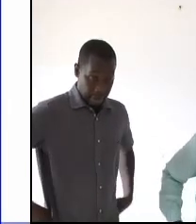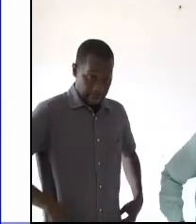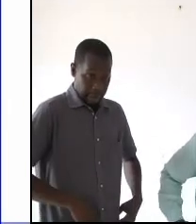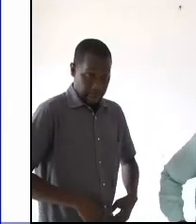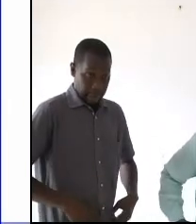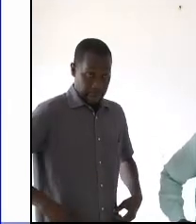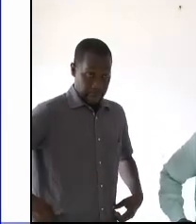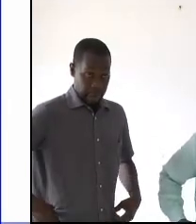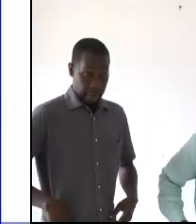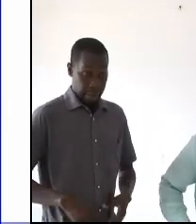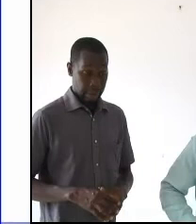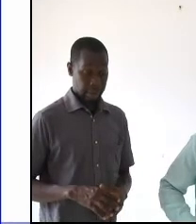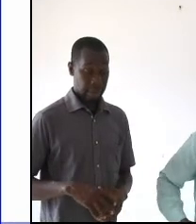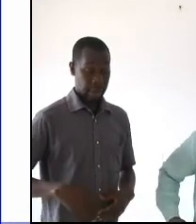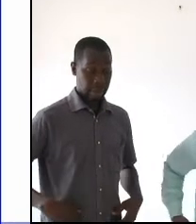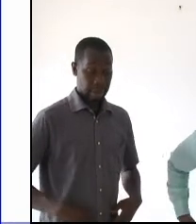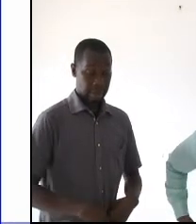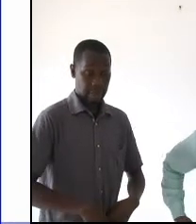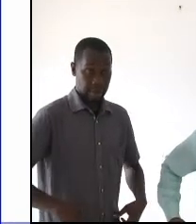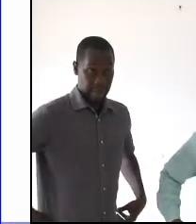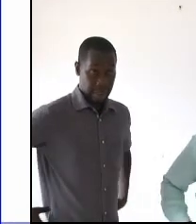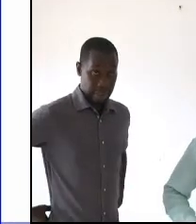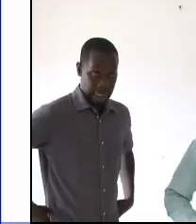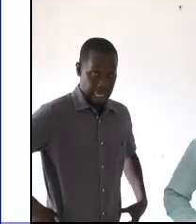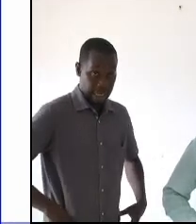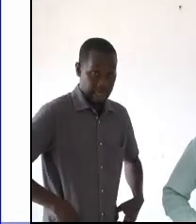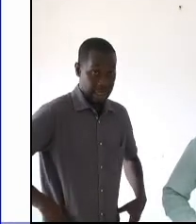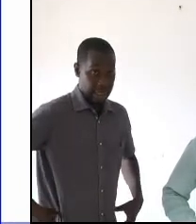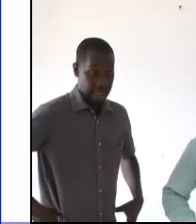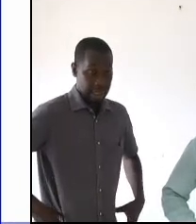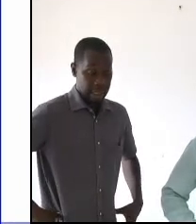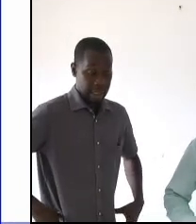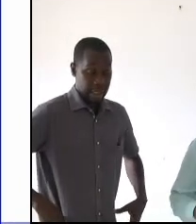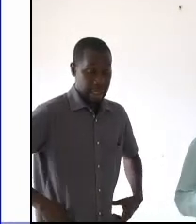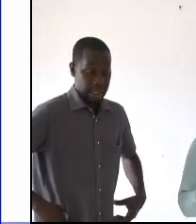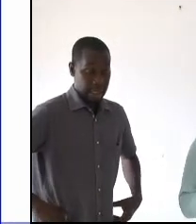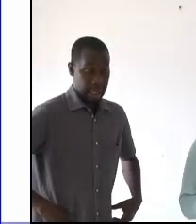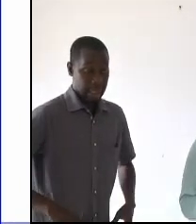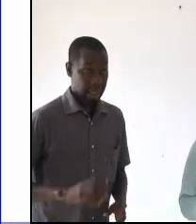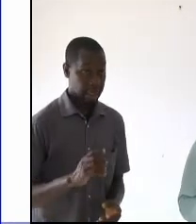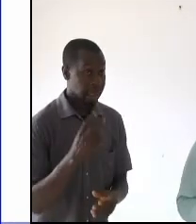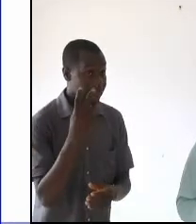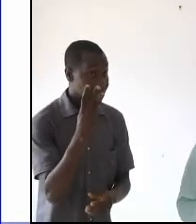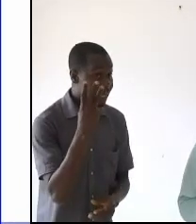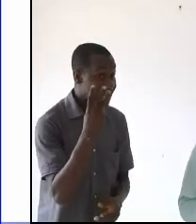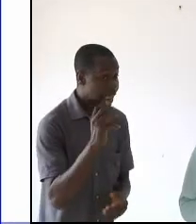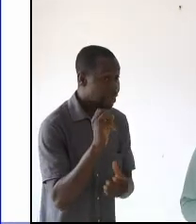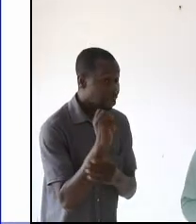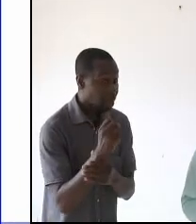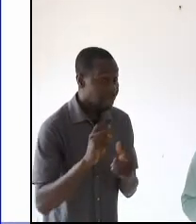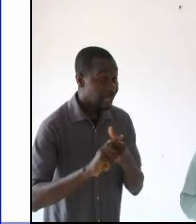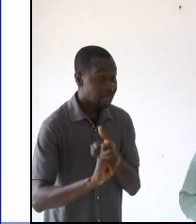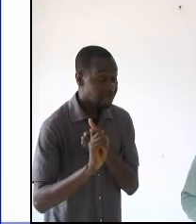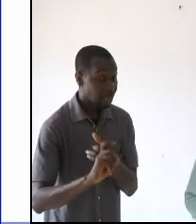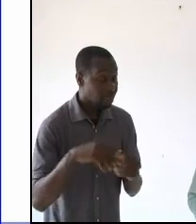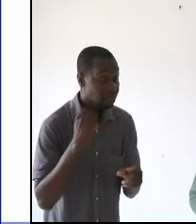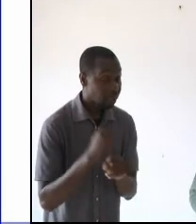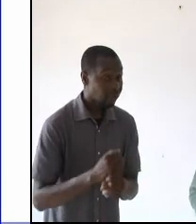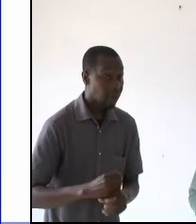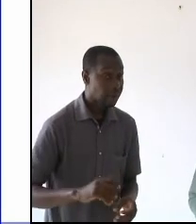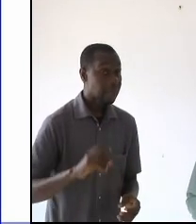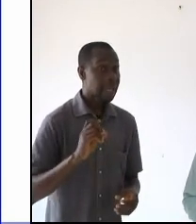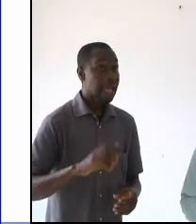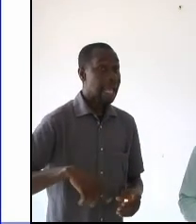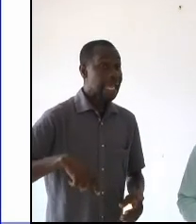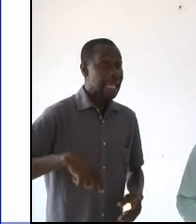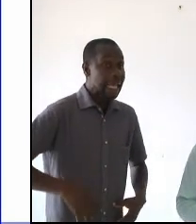is where you have the pelvic girdle. You have the three sets of bones that are joined there to form the pelvis.